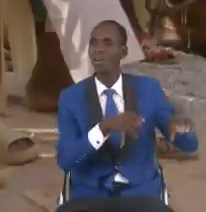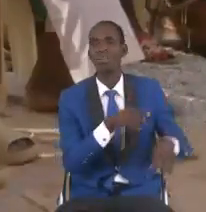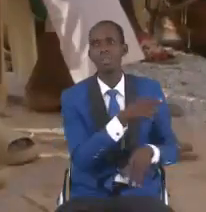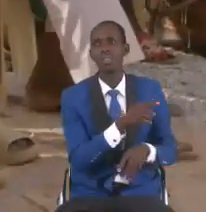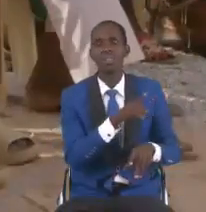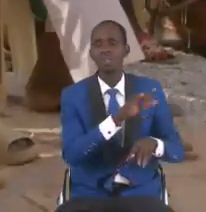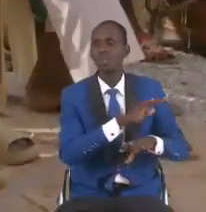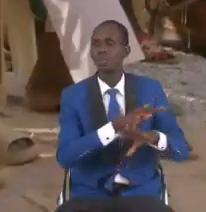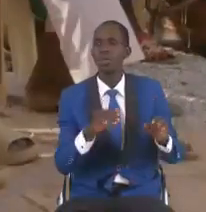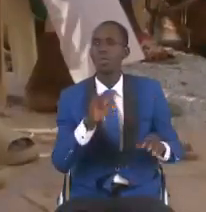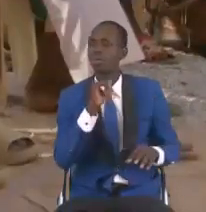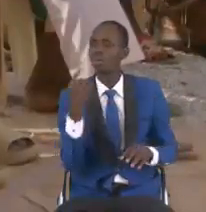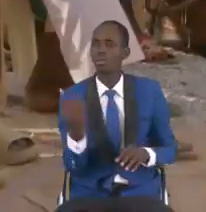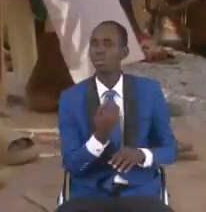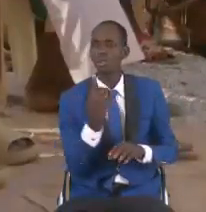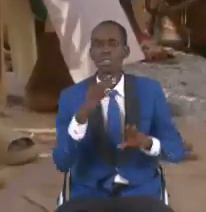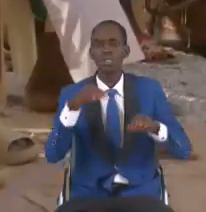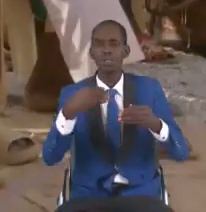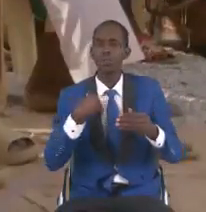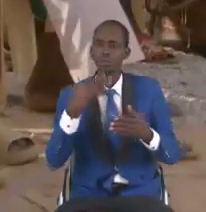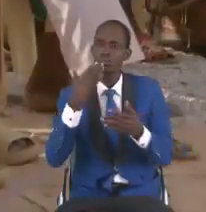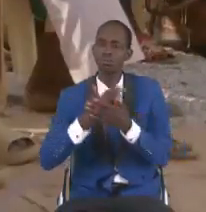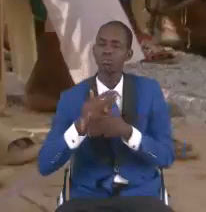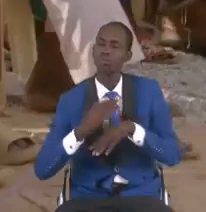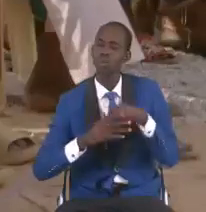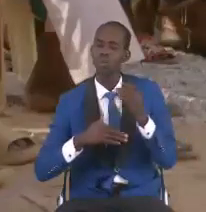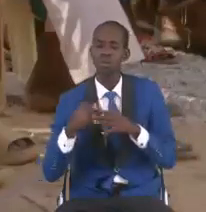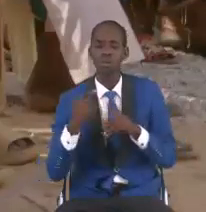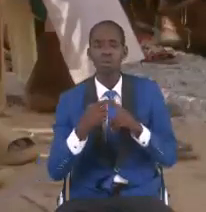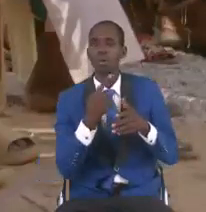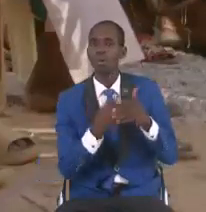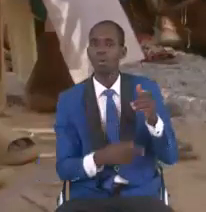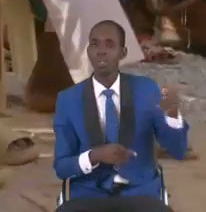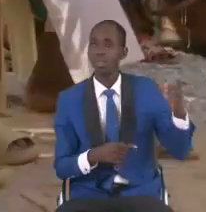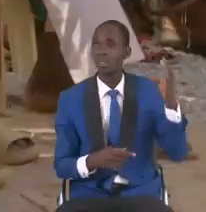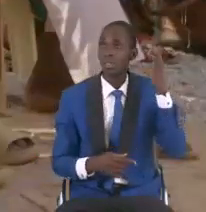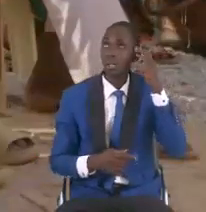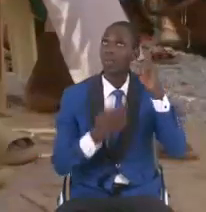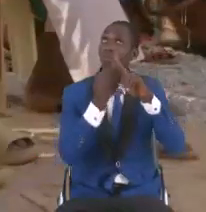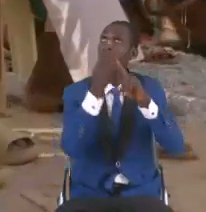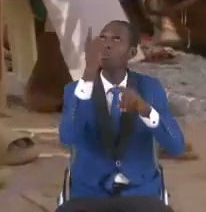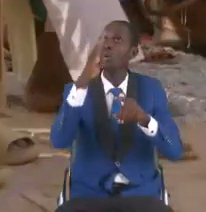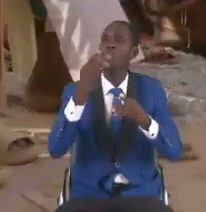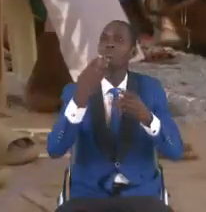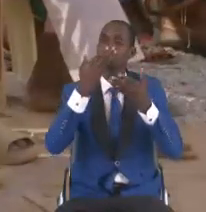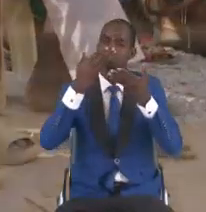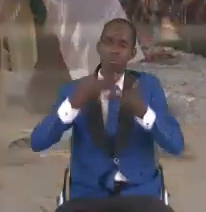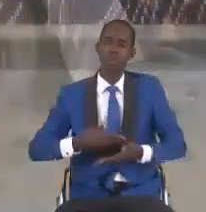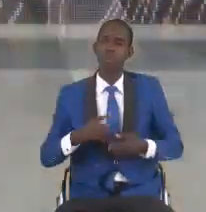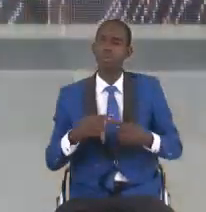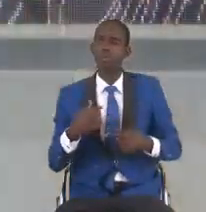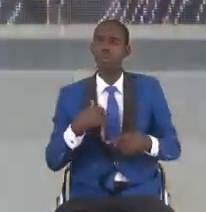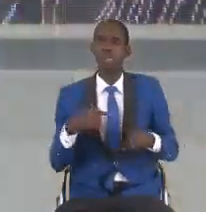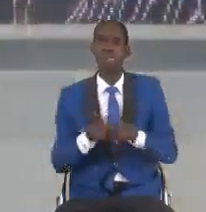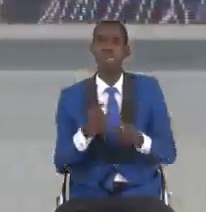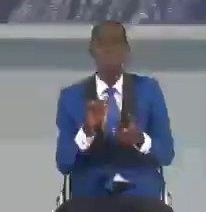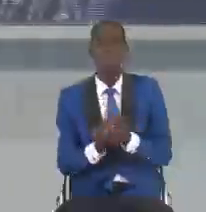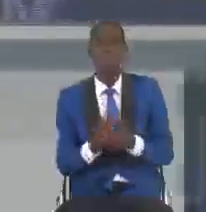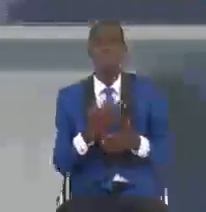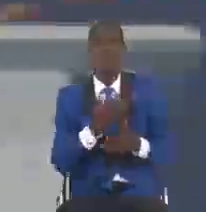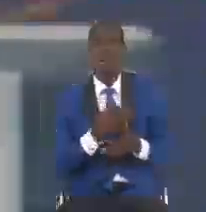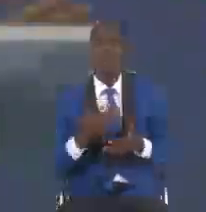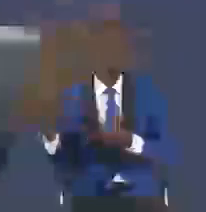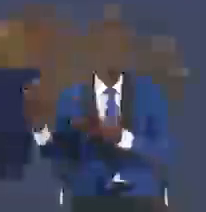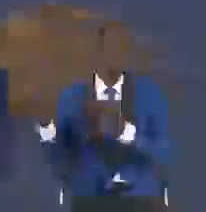to hear. What he hears from the Lord, that's what he says. And then he gathered other prophets before him, and